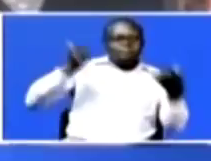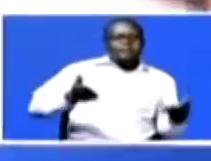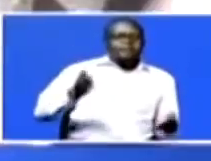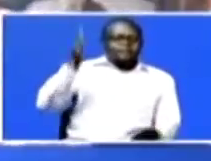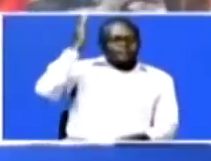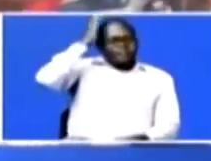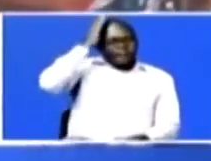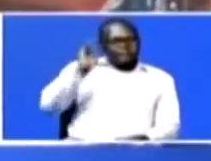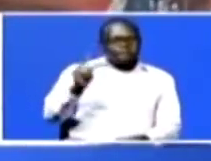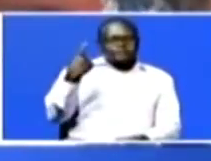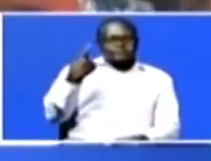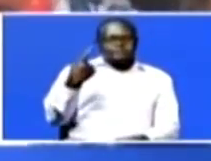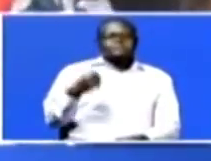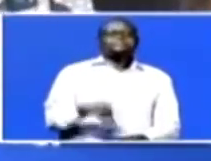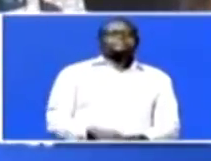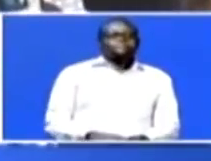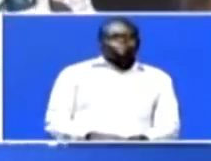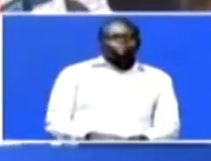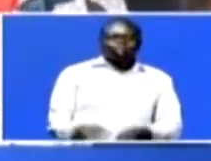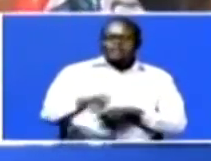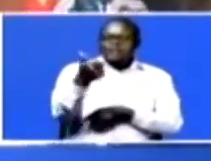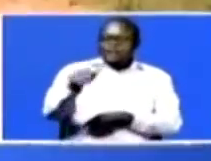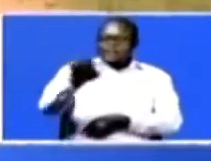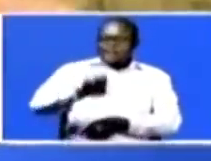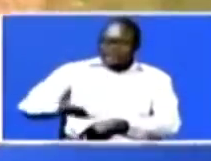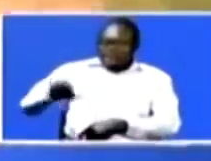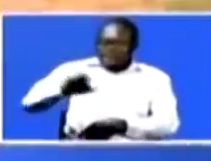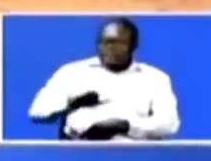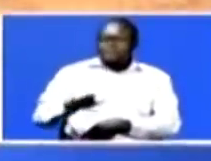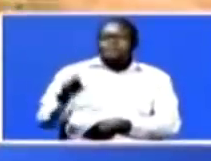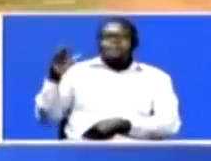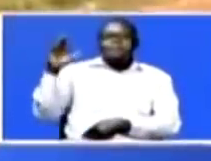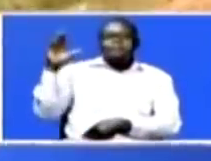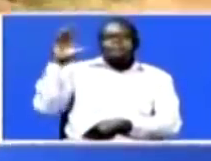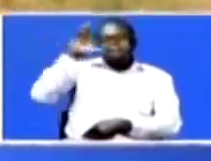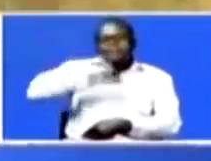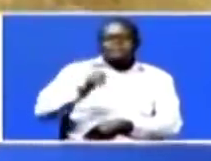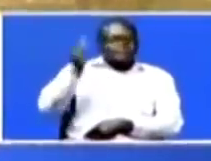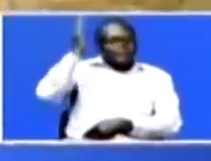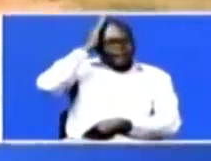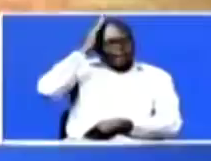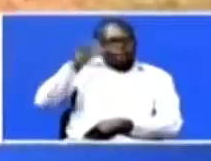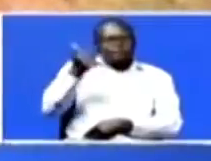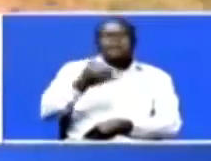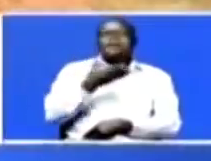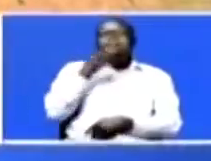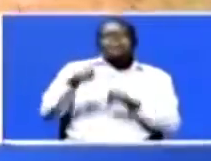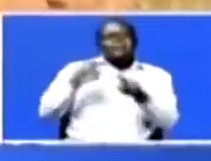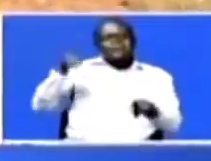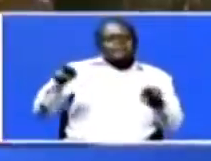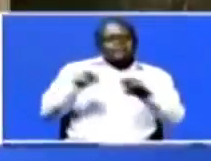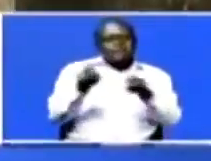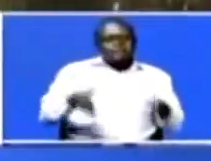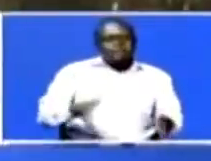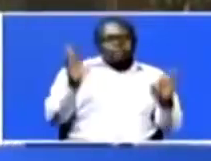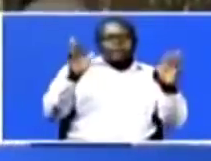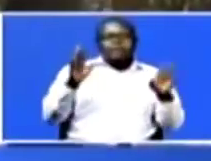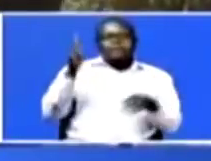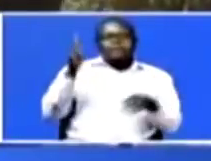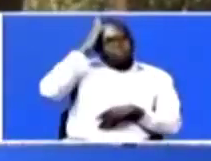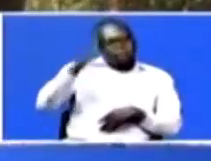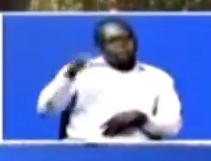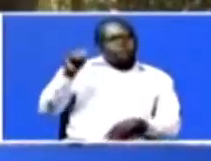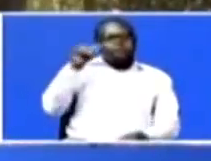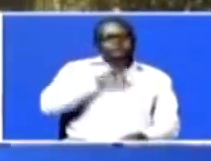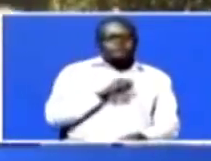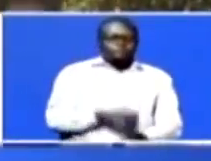sought first. Kilometers away in Olposimoru, the missing head of another man who was killed in a similar manner has been